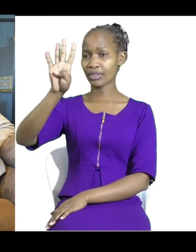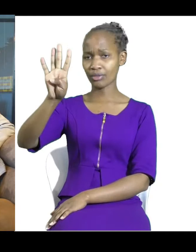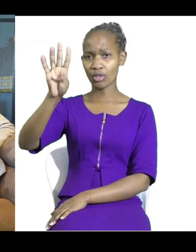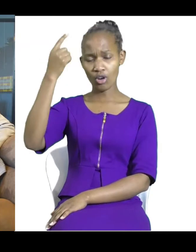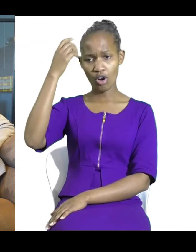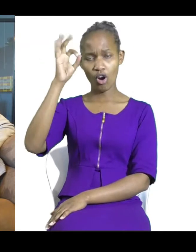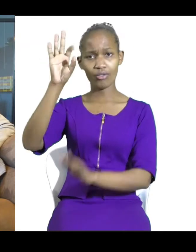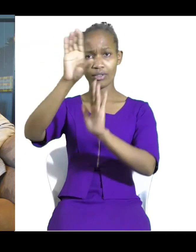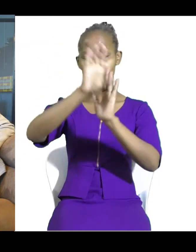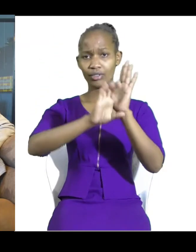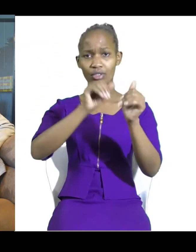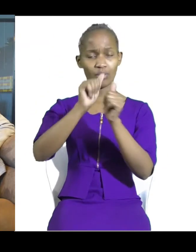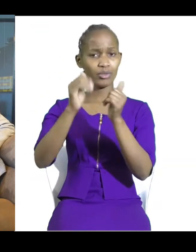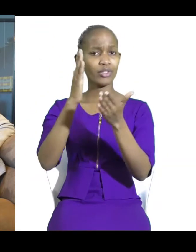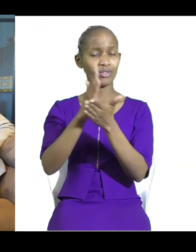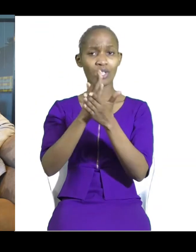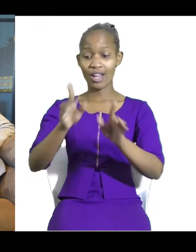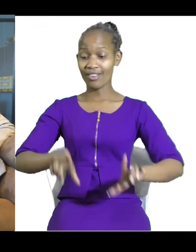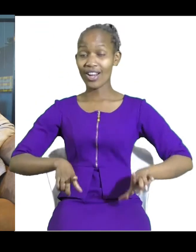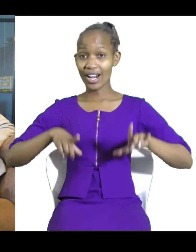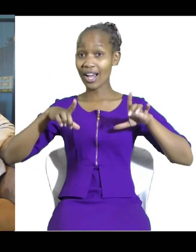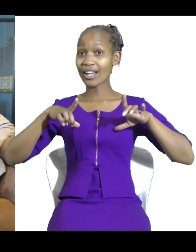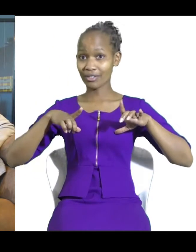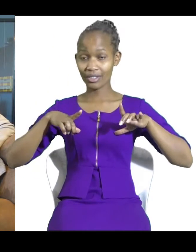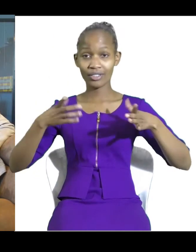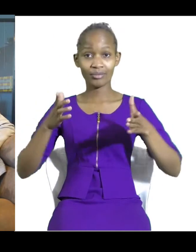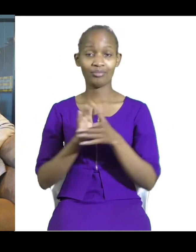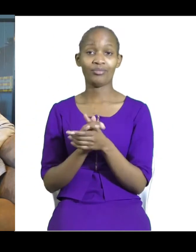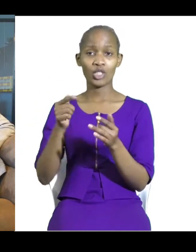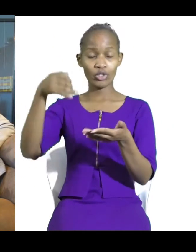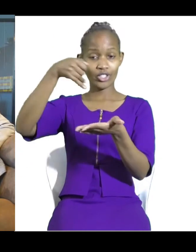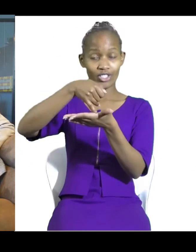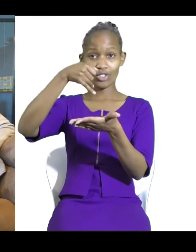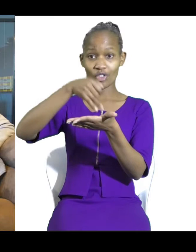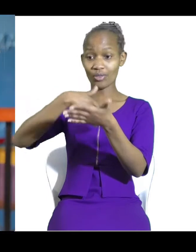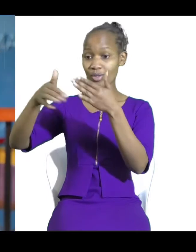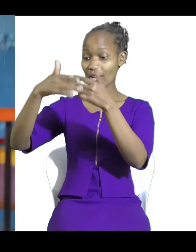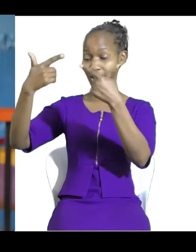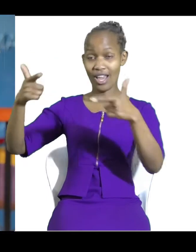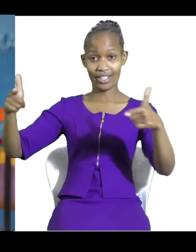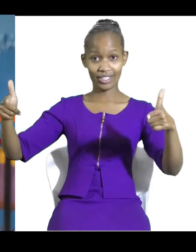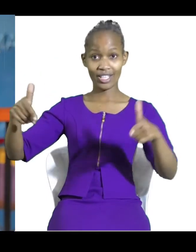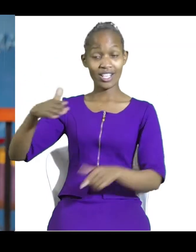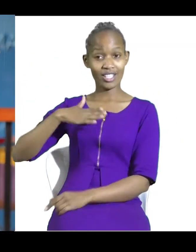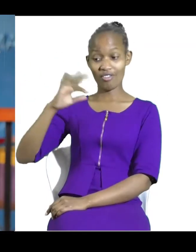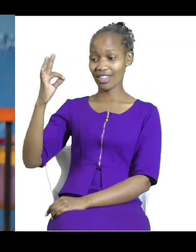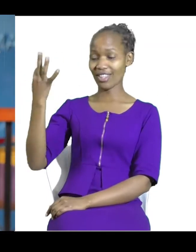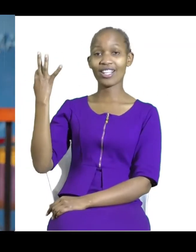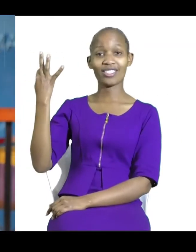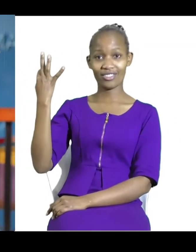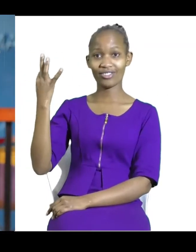the constitution, that actually brought even live to the inclusion of sign language as our